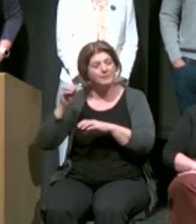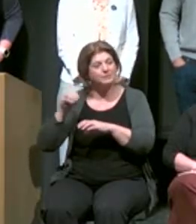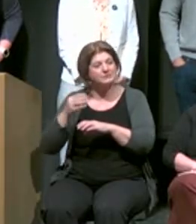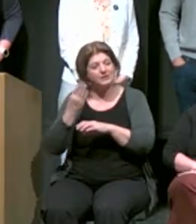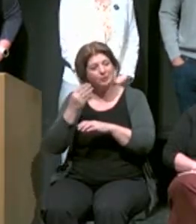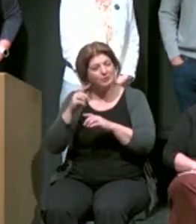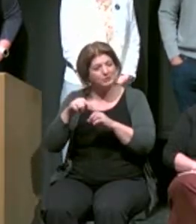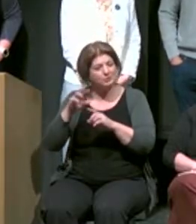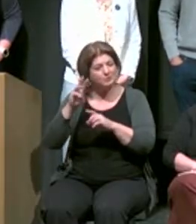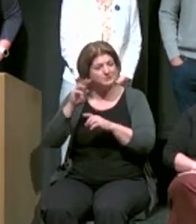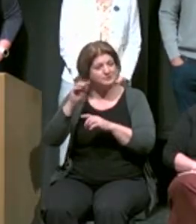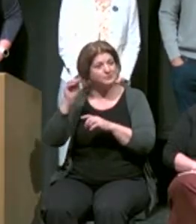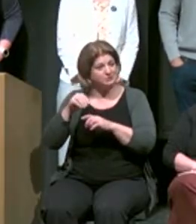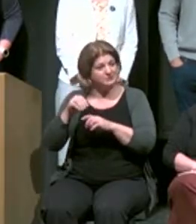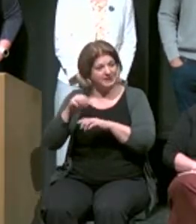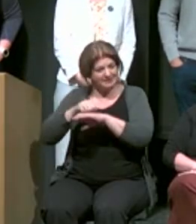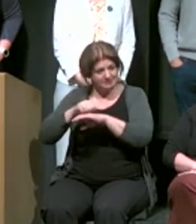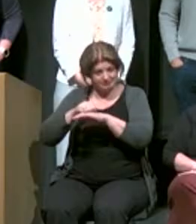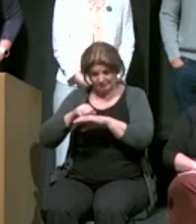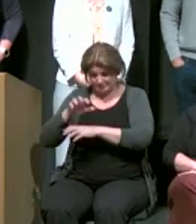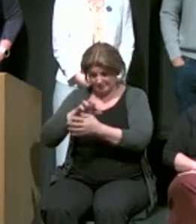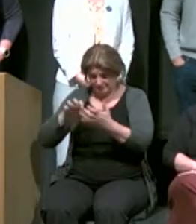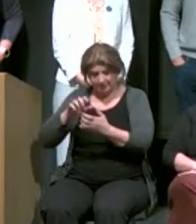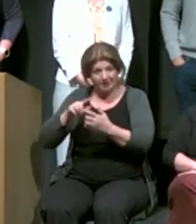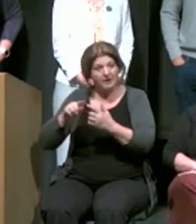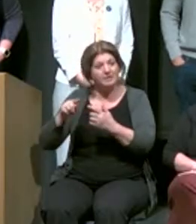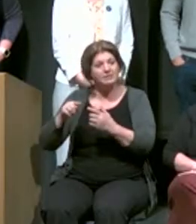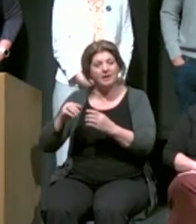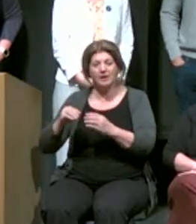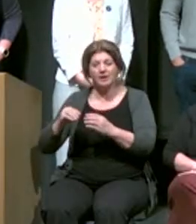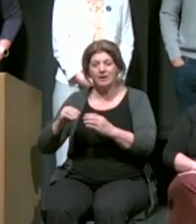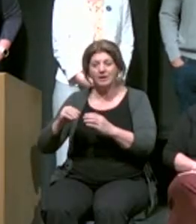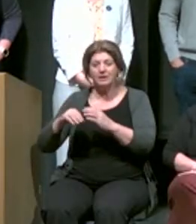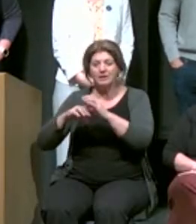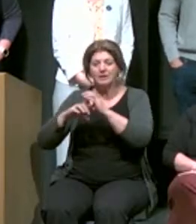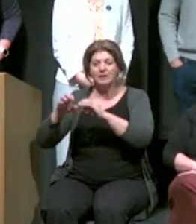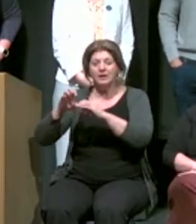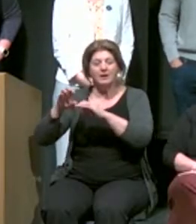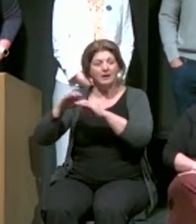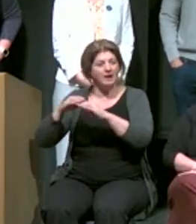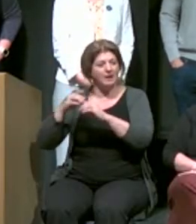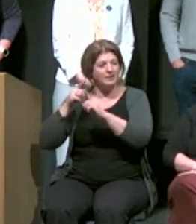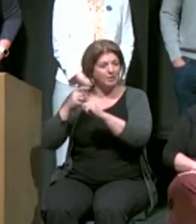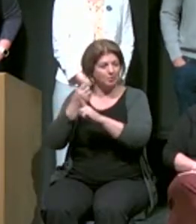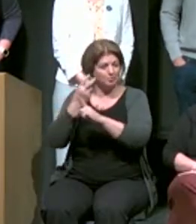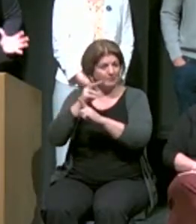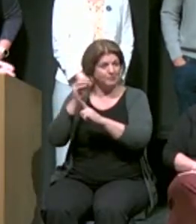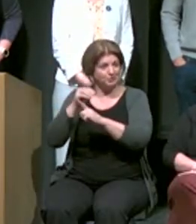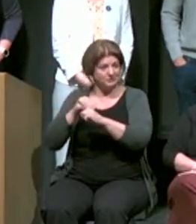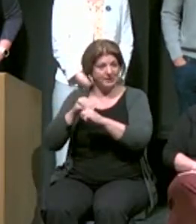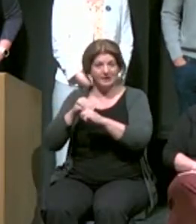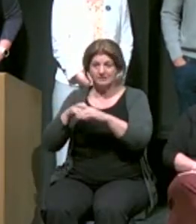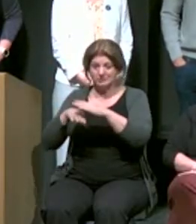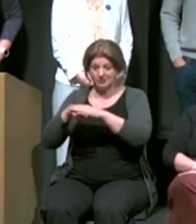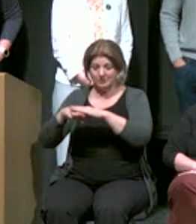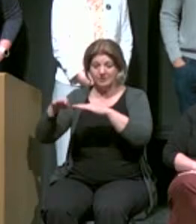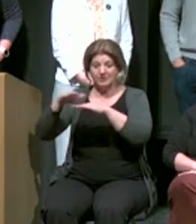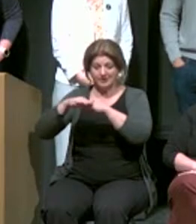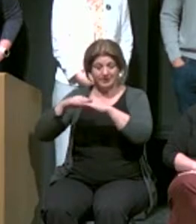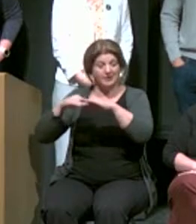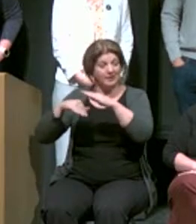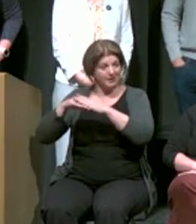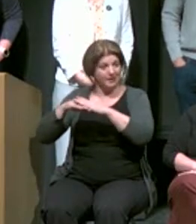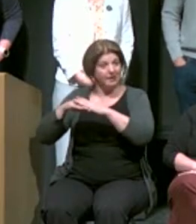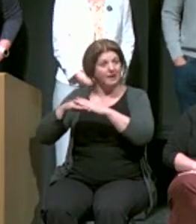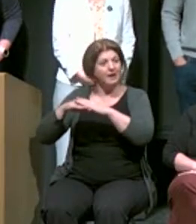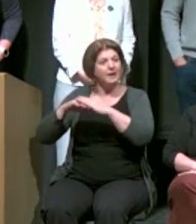14 to 16%. But as we go up, we want to reduce that. And I think the target is 12%. So in the overall, it's really meant to